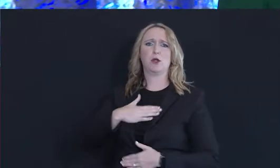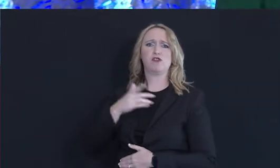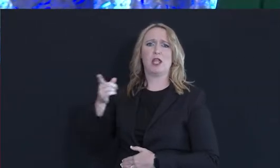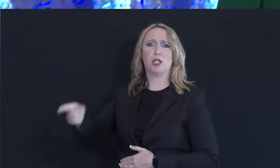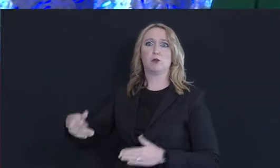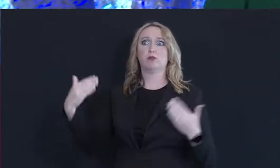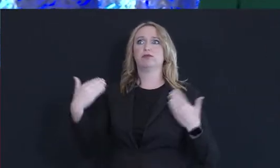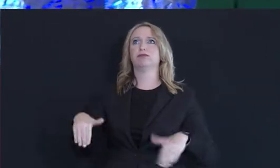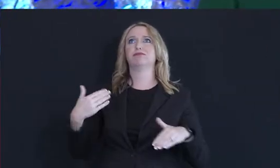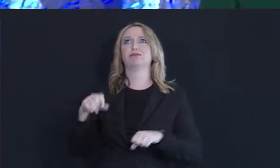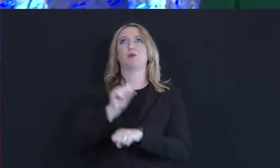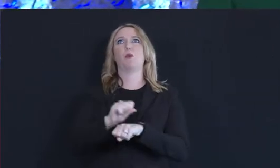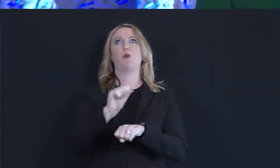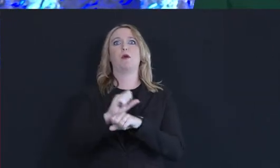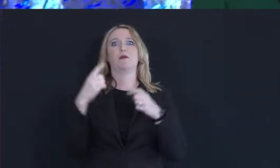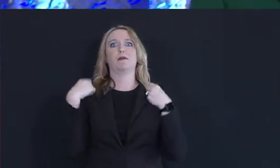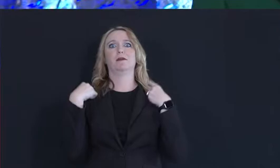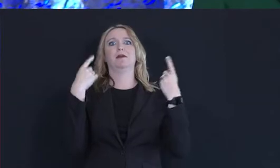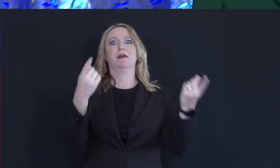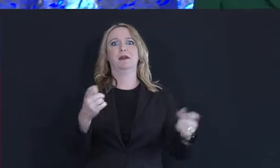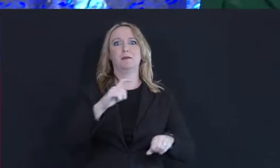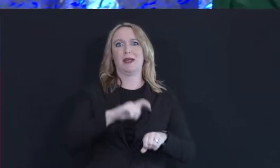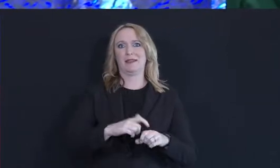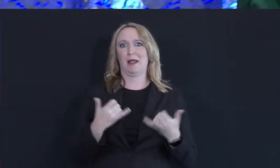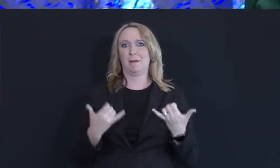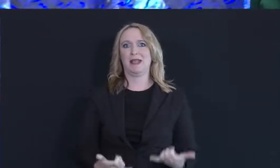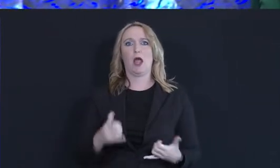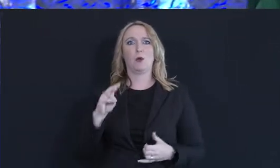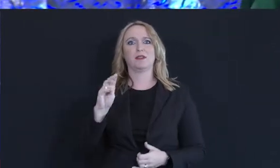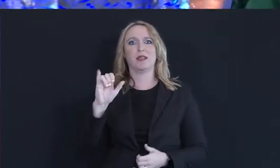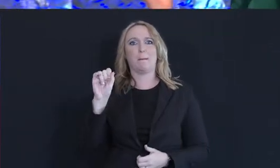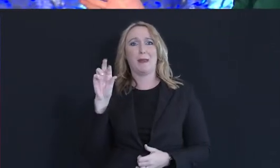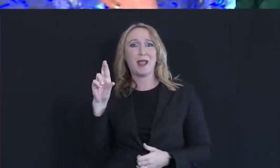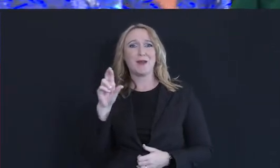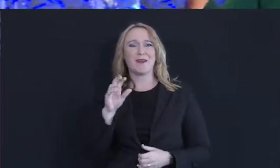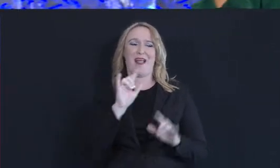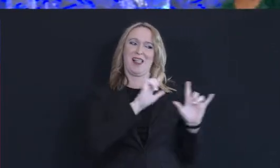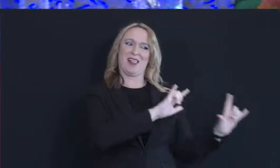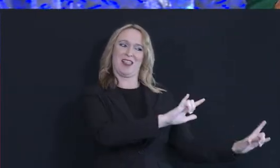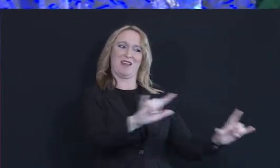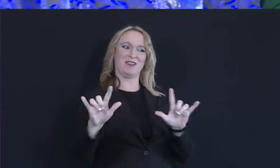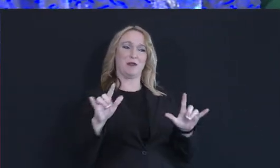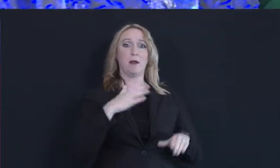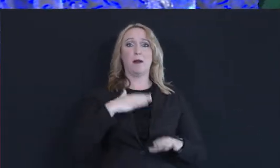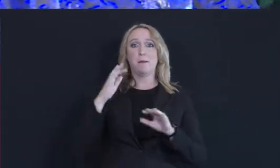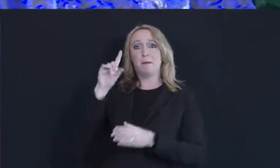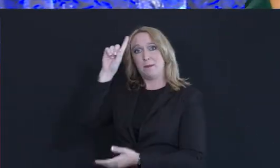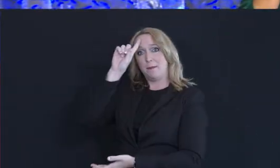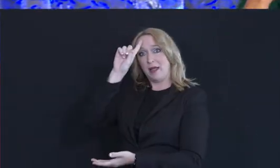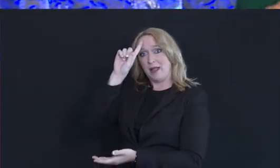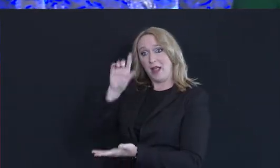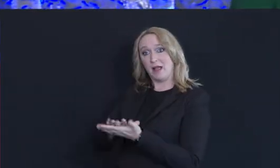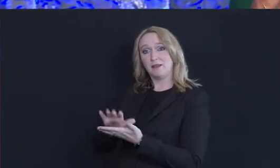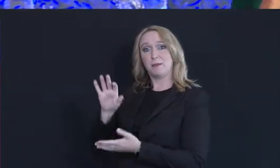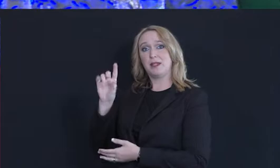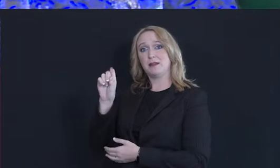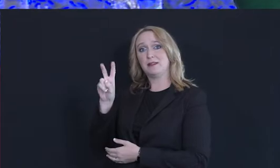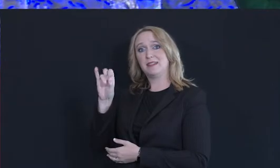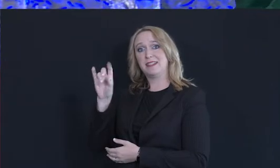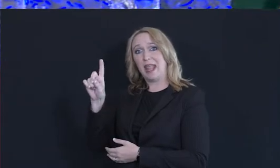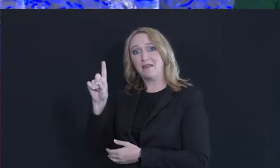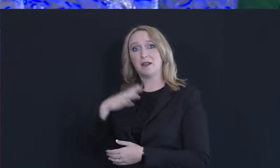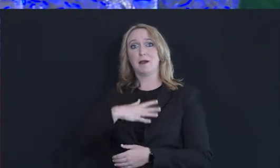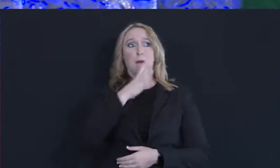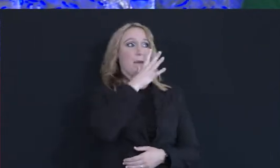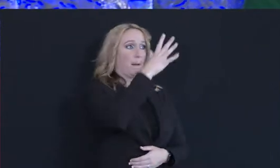get to to this point in our tenure as mayor thank you very much I love each of you and to my awesome family that are here my husband David my parents my in-laws